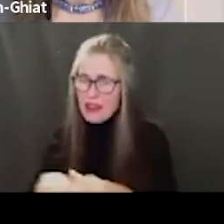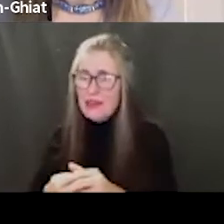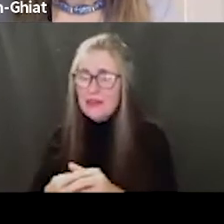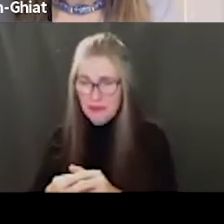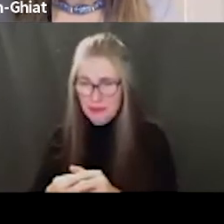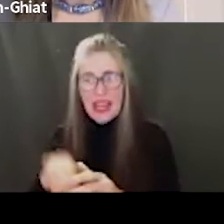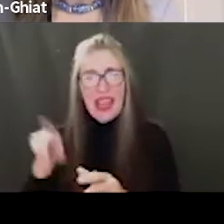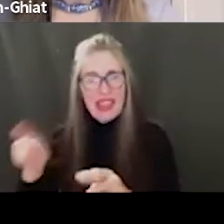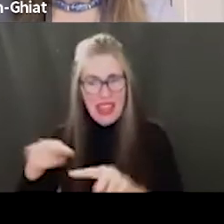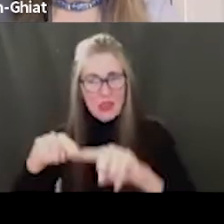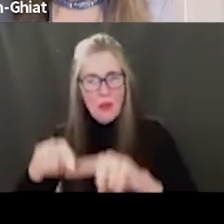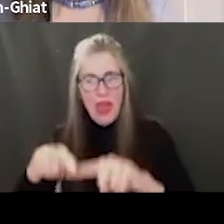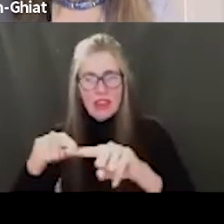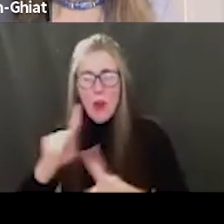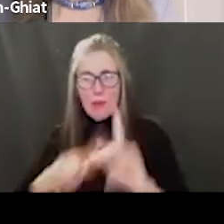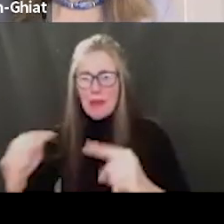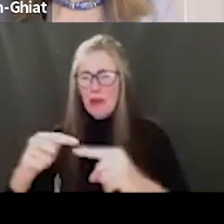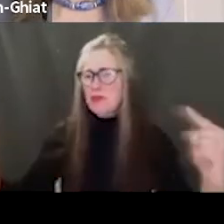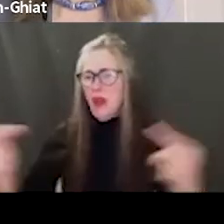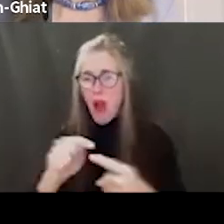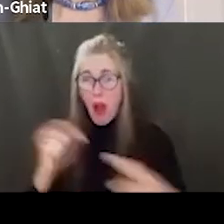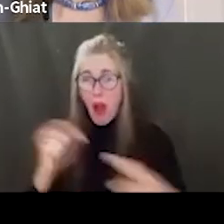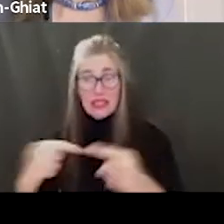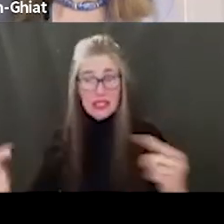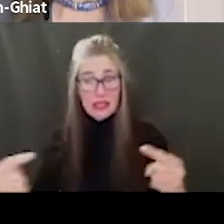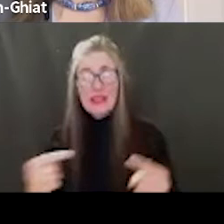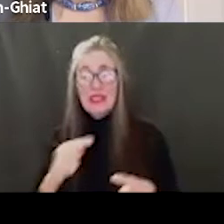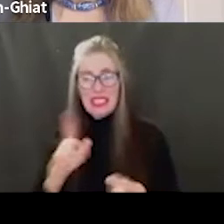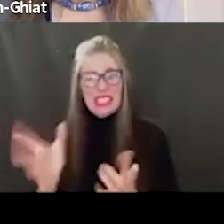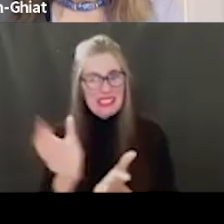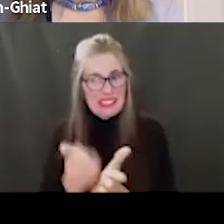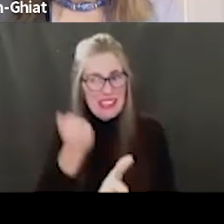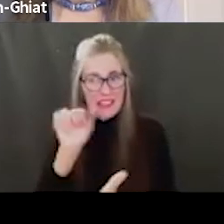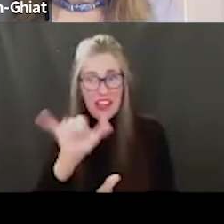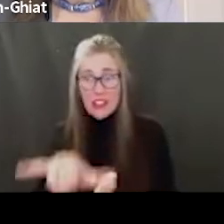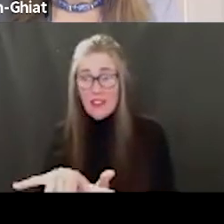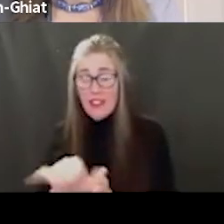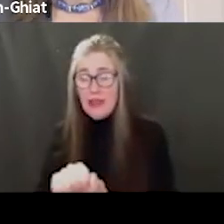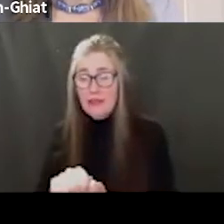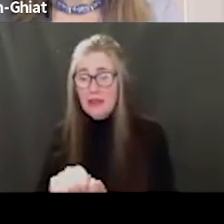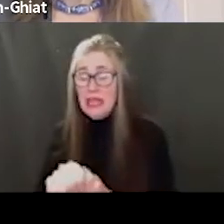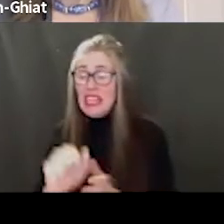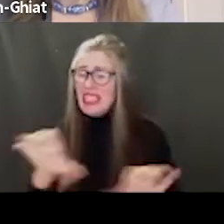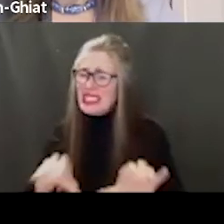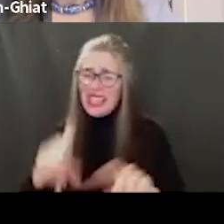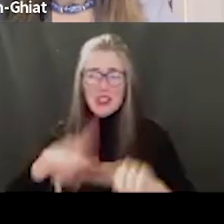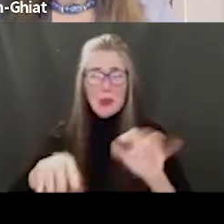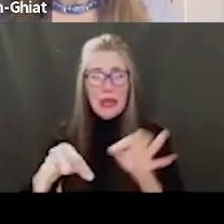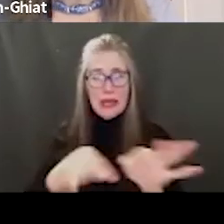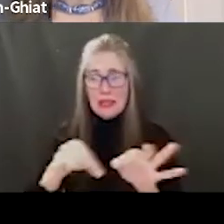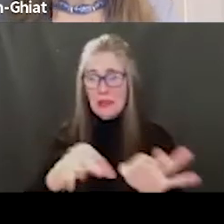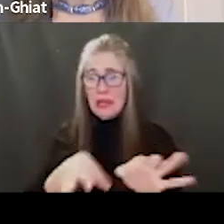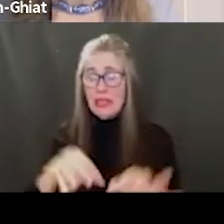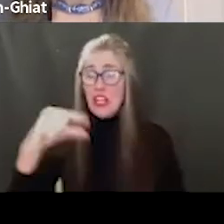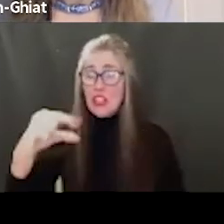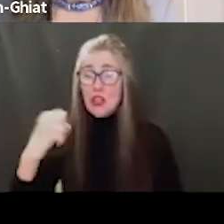on polarization. So we can't explain his actions nor those of his followers and